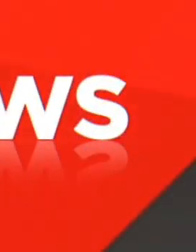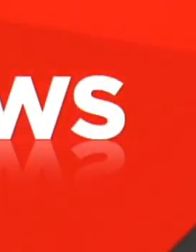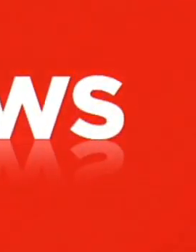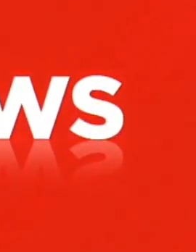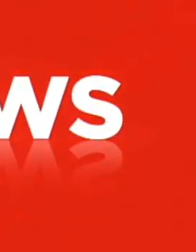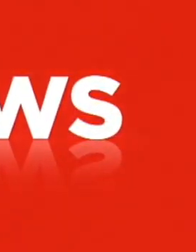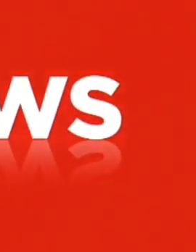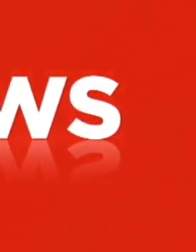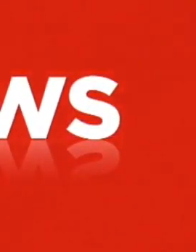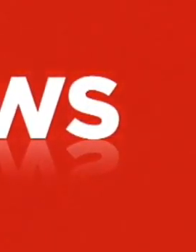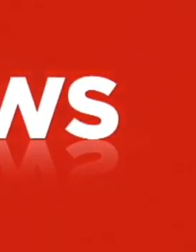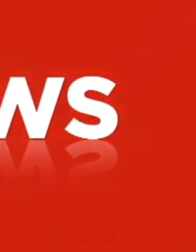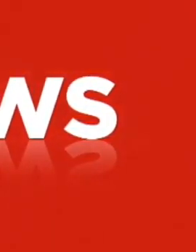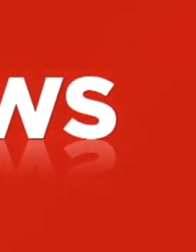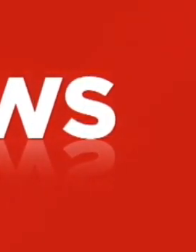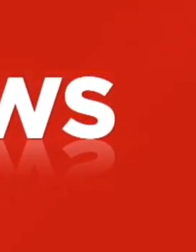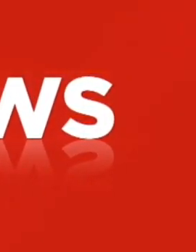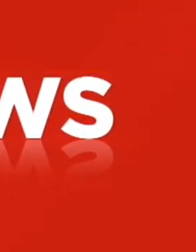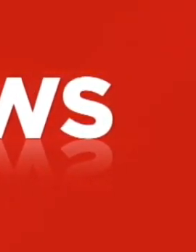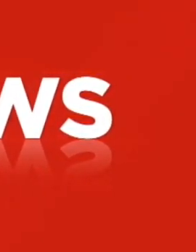This is breaking news.